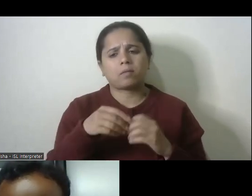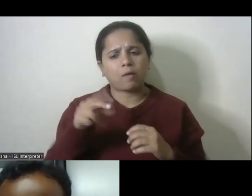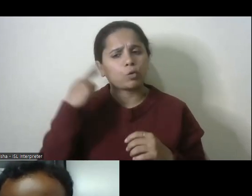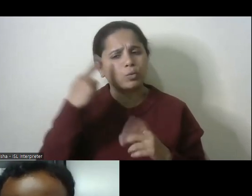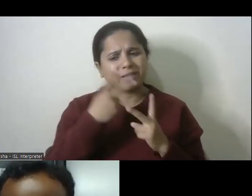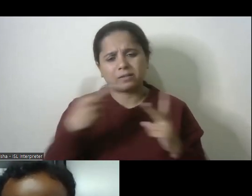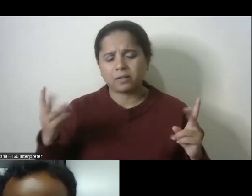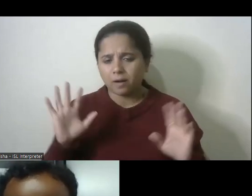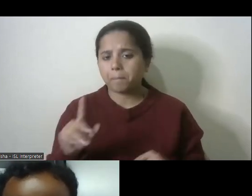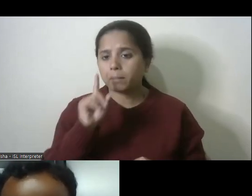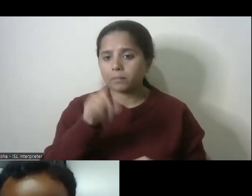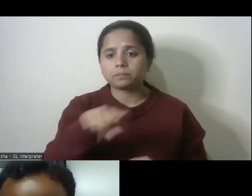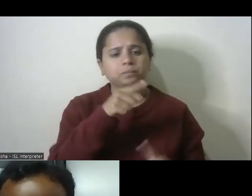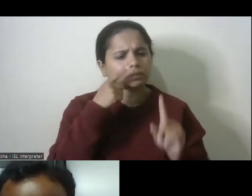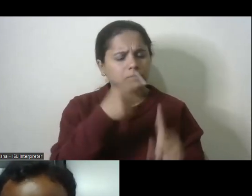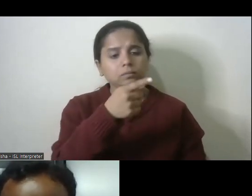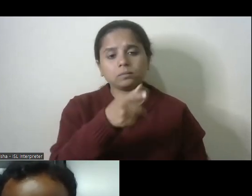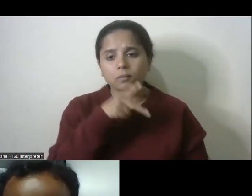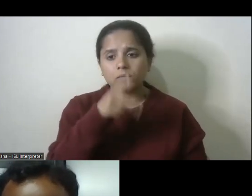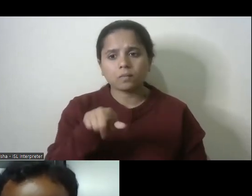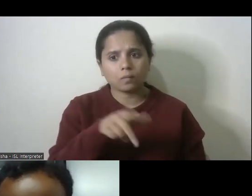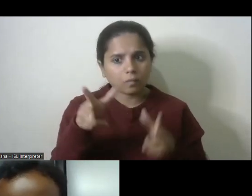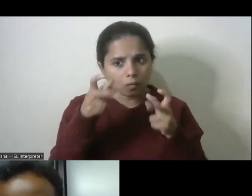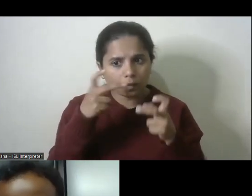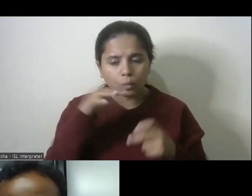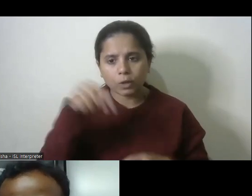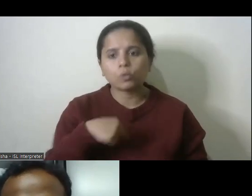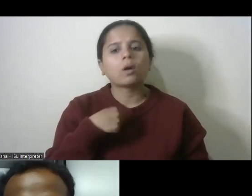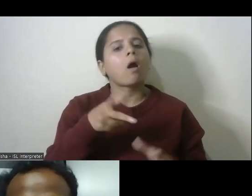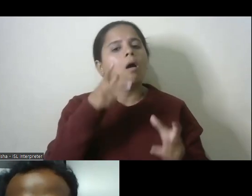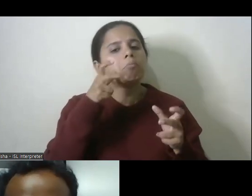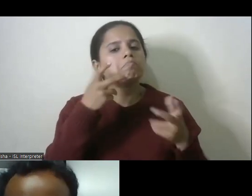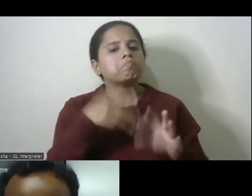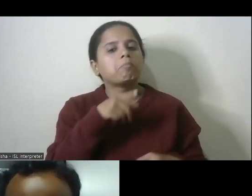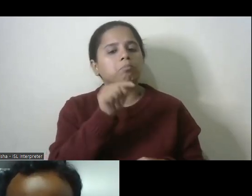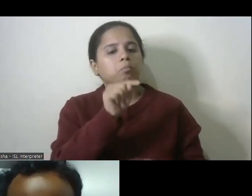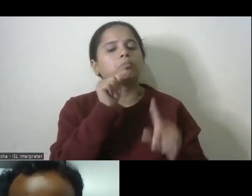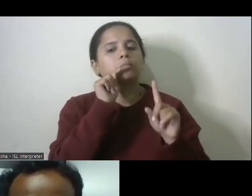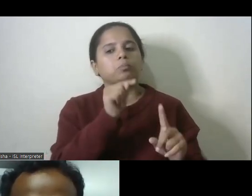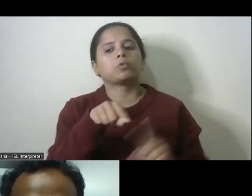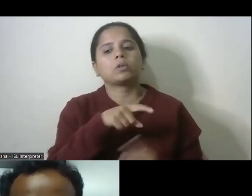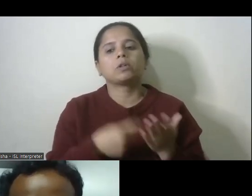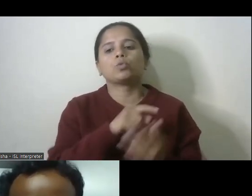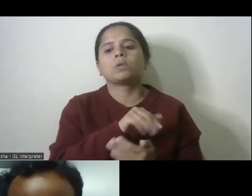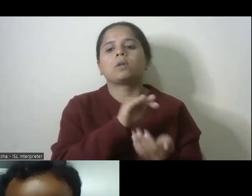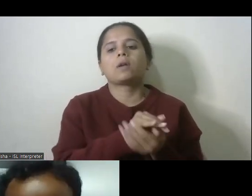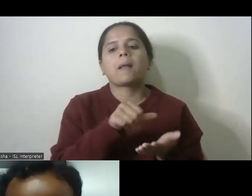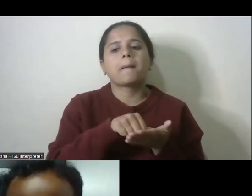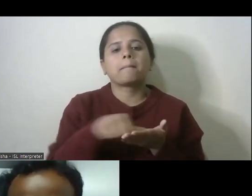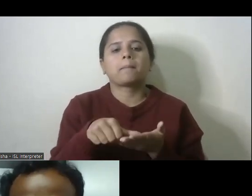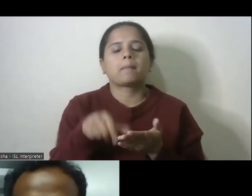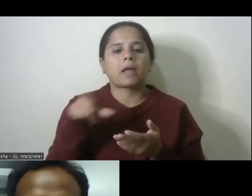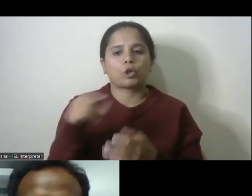but your point like observed, like today I got that, like, so the reservation is implemented by the